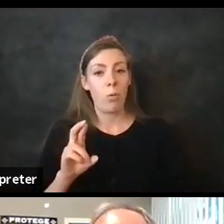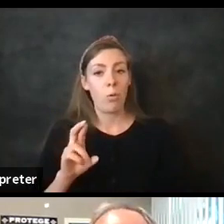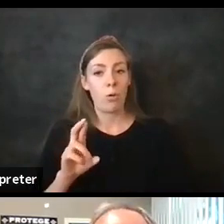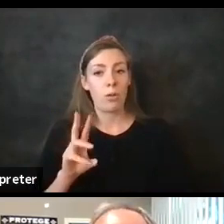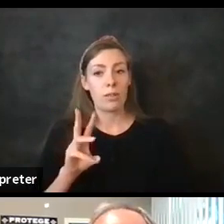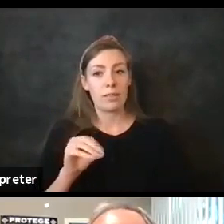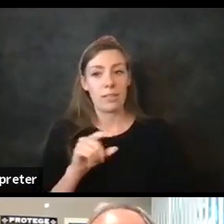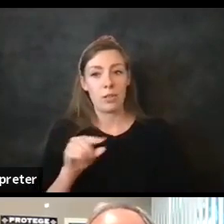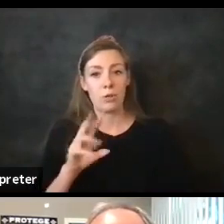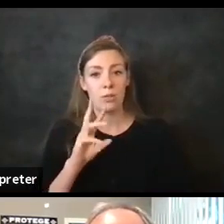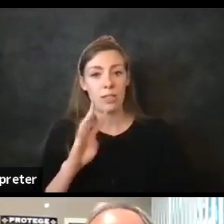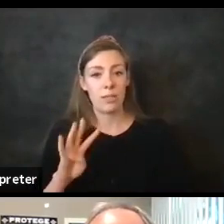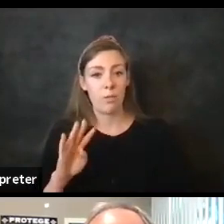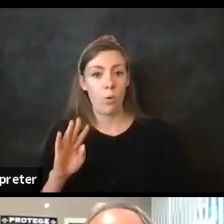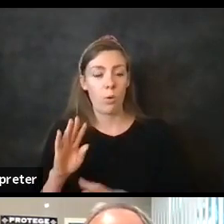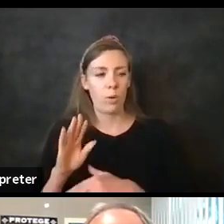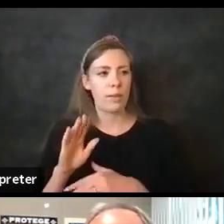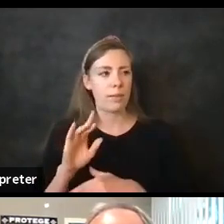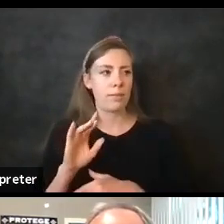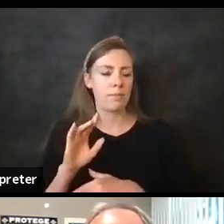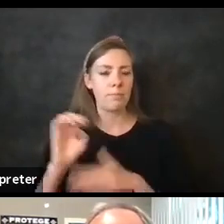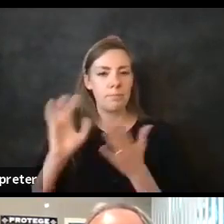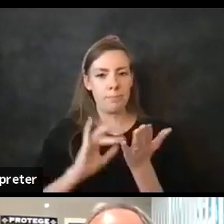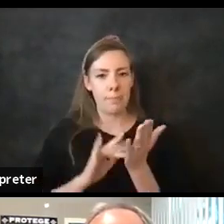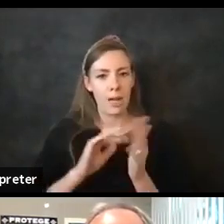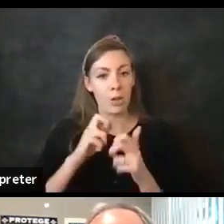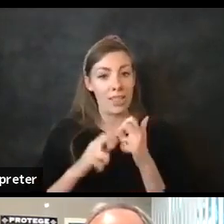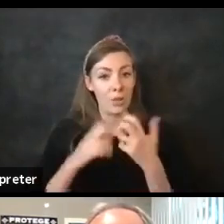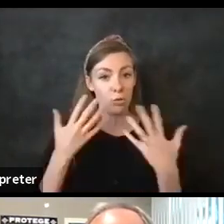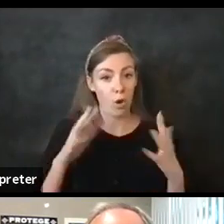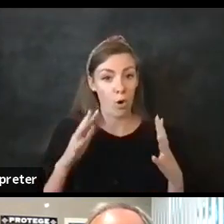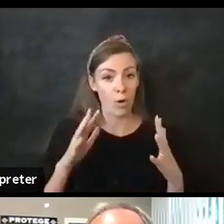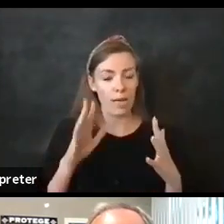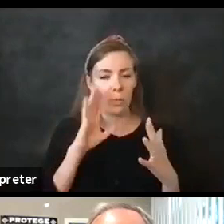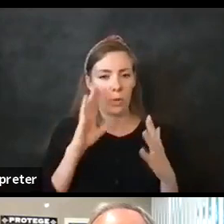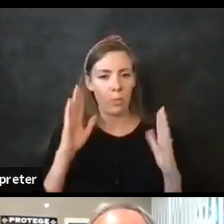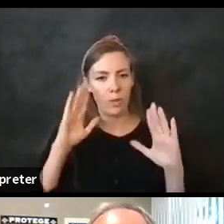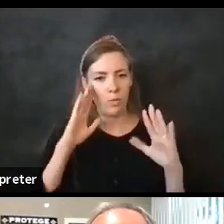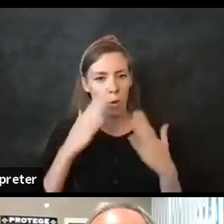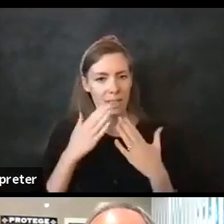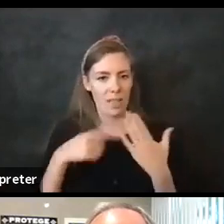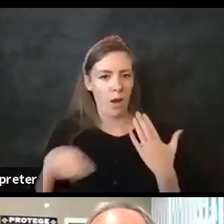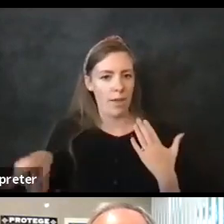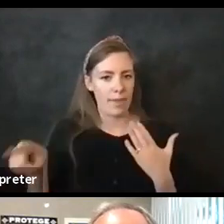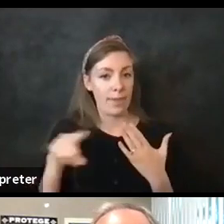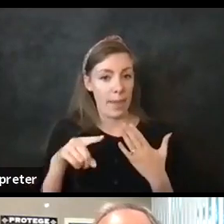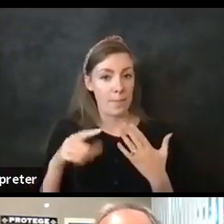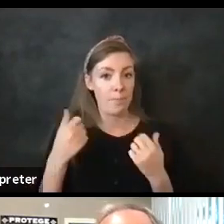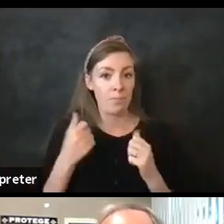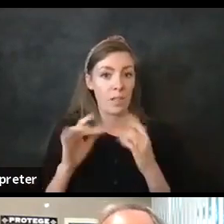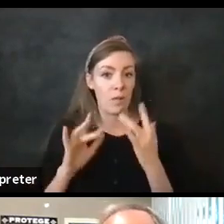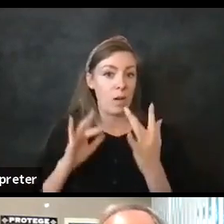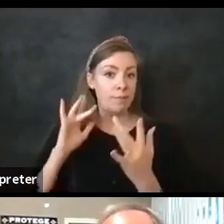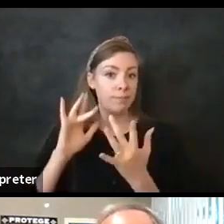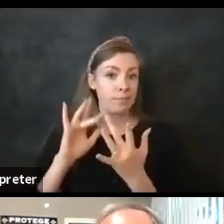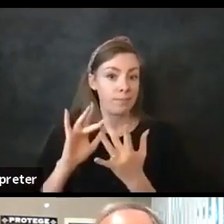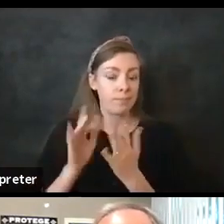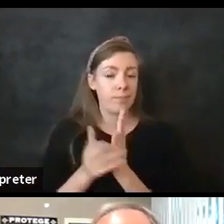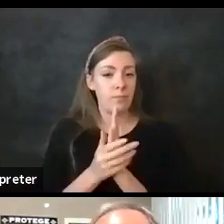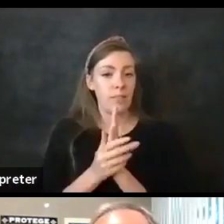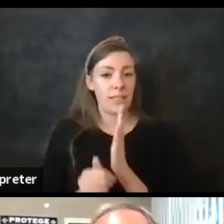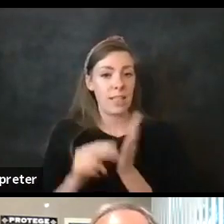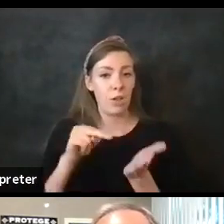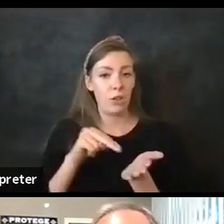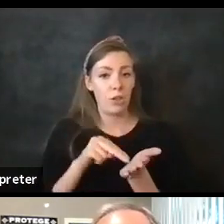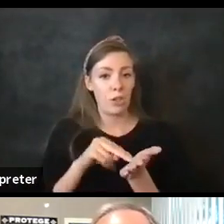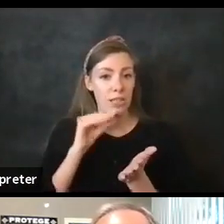conditions prioritized for boosters. And the county is working with our partners to reach out to the skilled nursing facilities, the residential